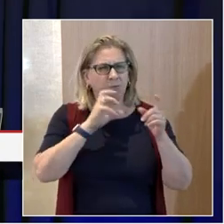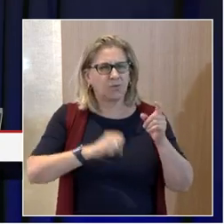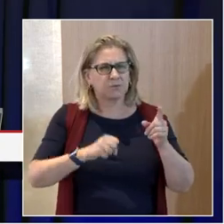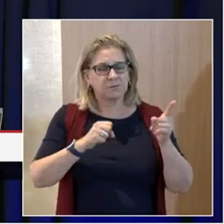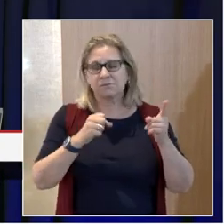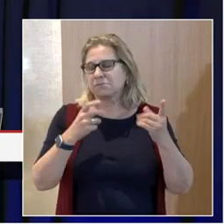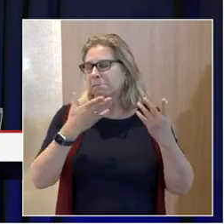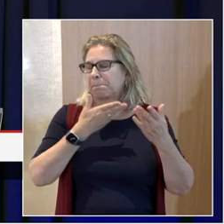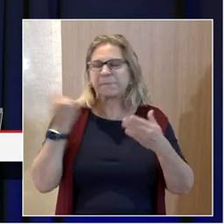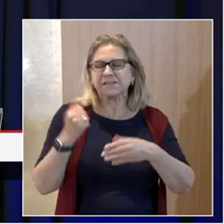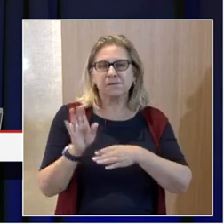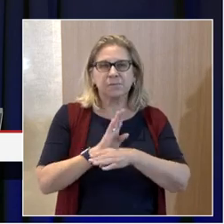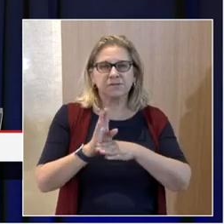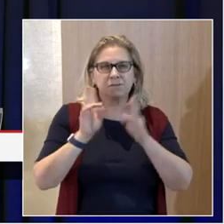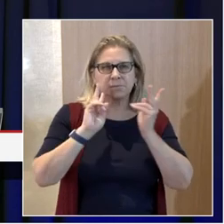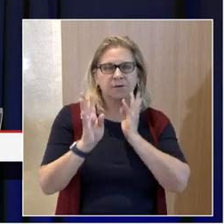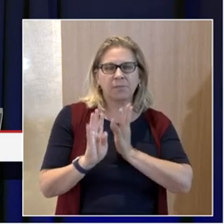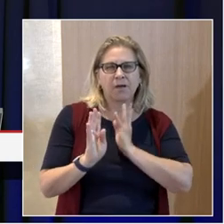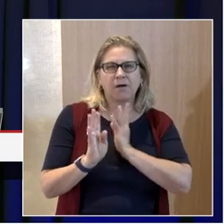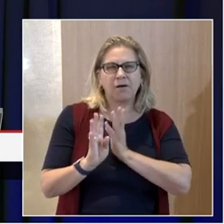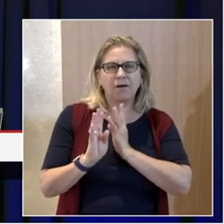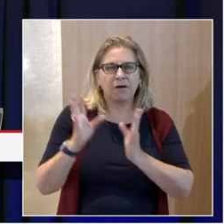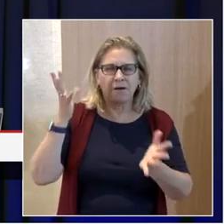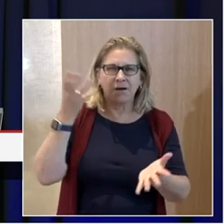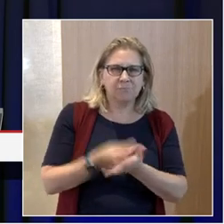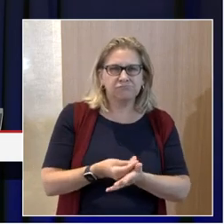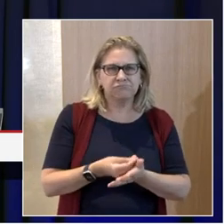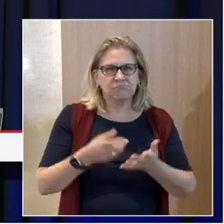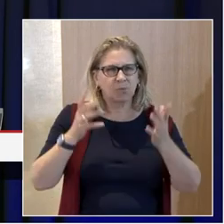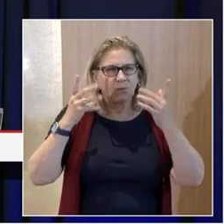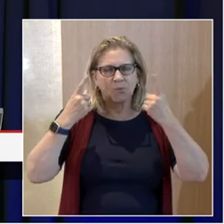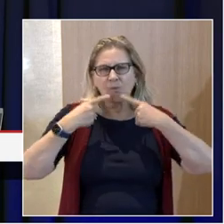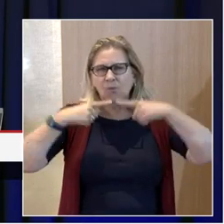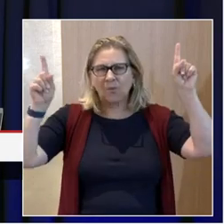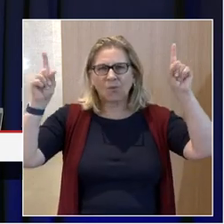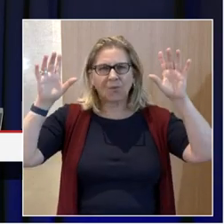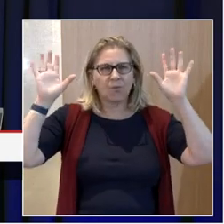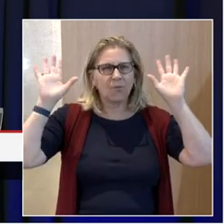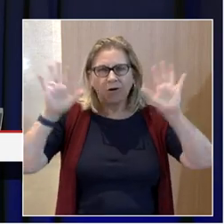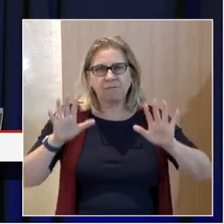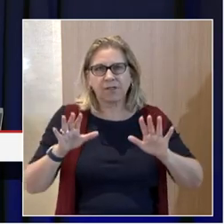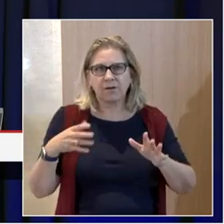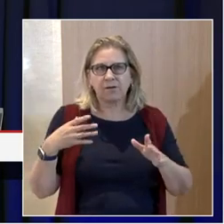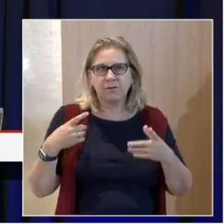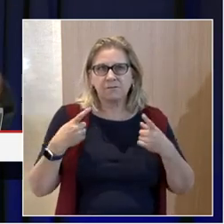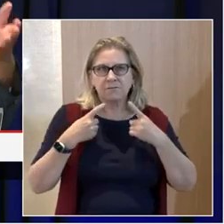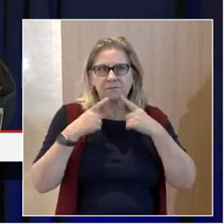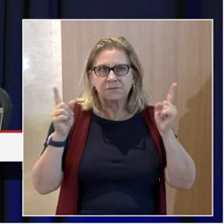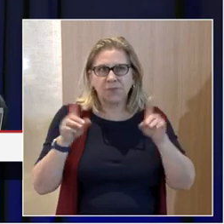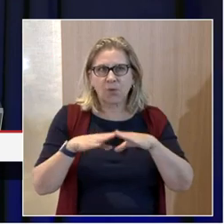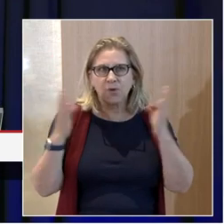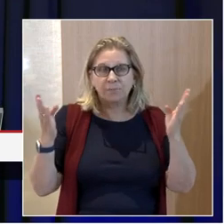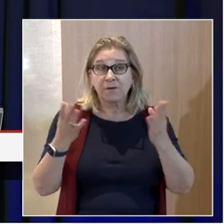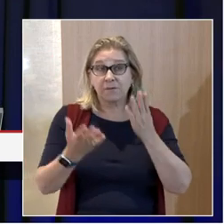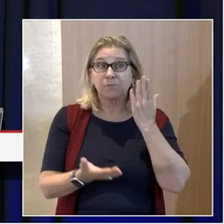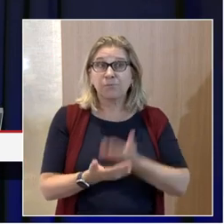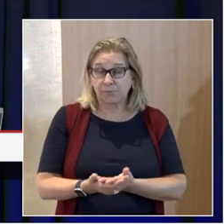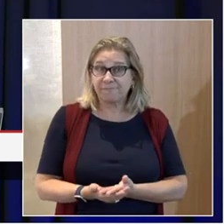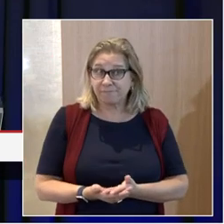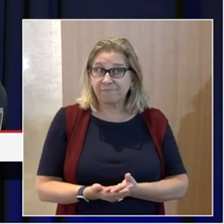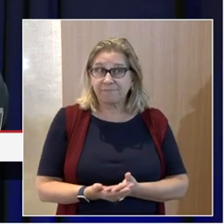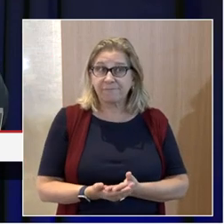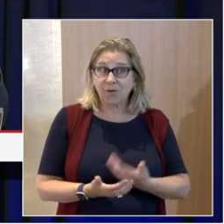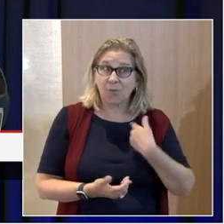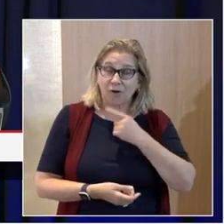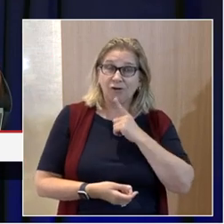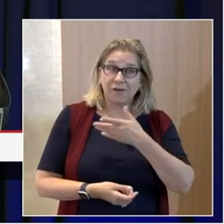indicators are a good thing. And it also speaks to the fact that we are the best city in the